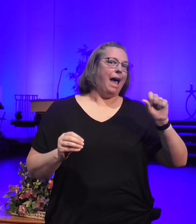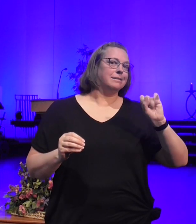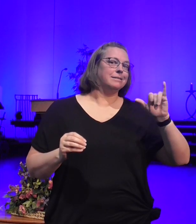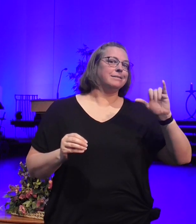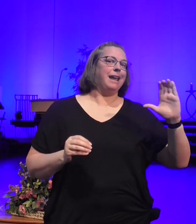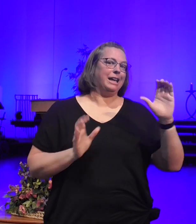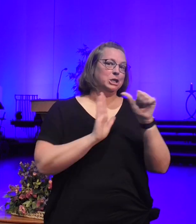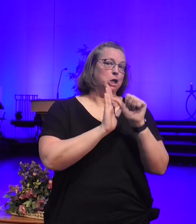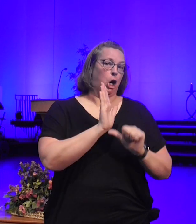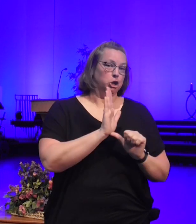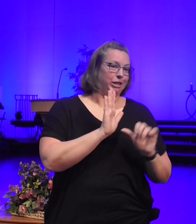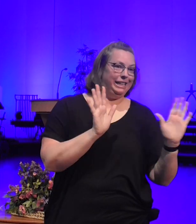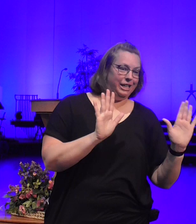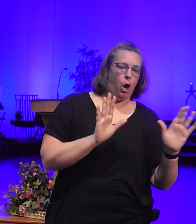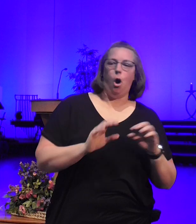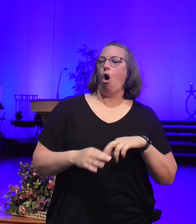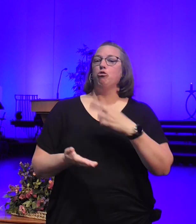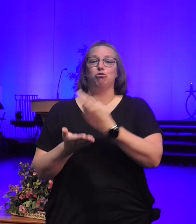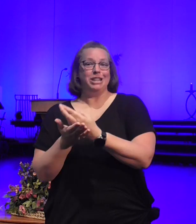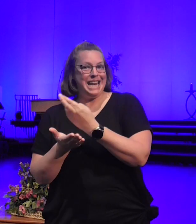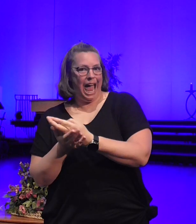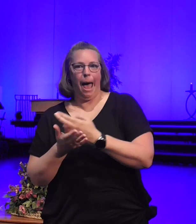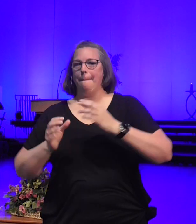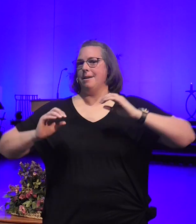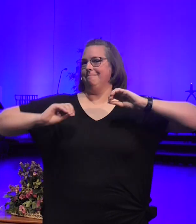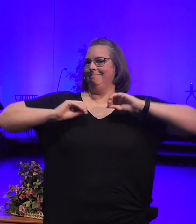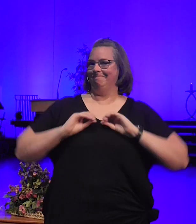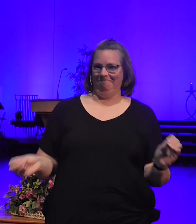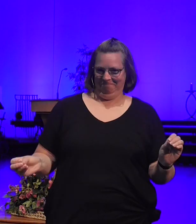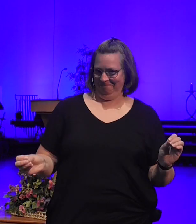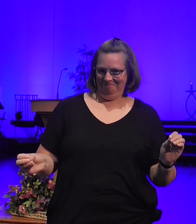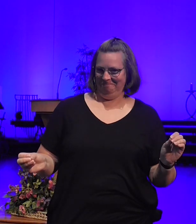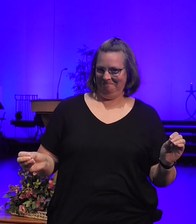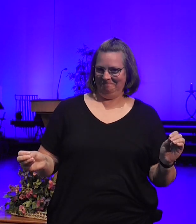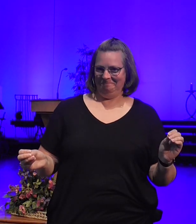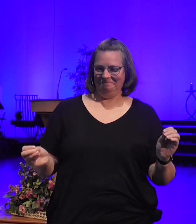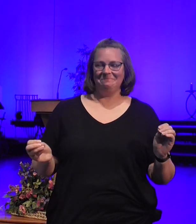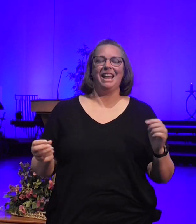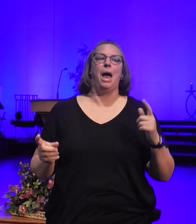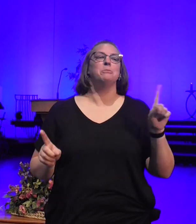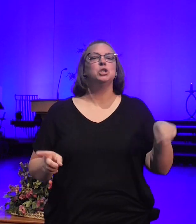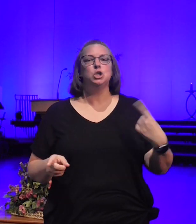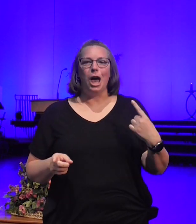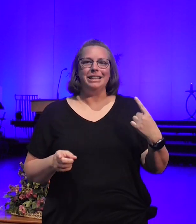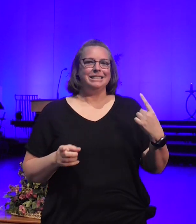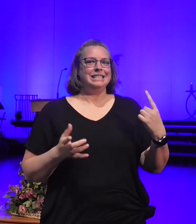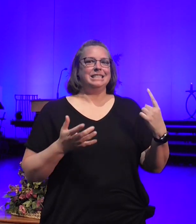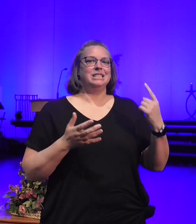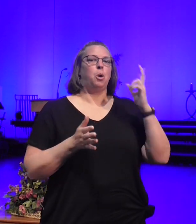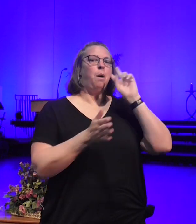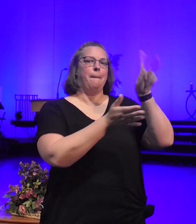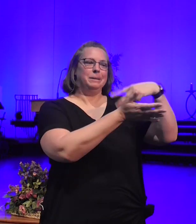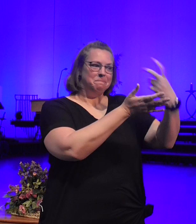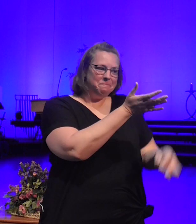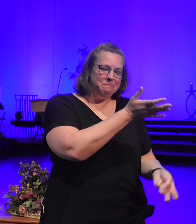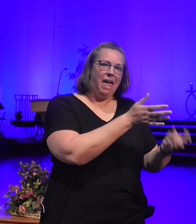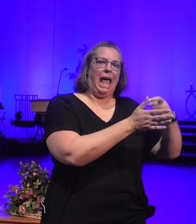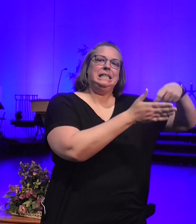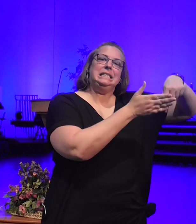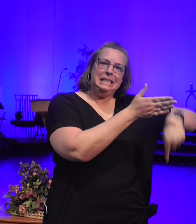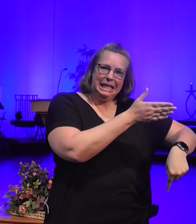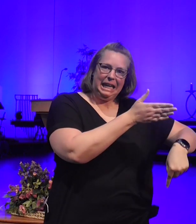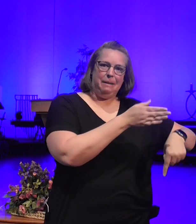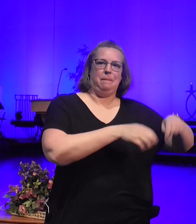surgery, no rehab is involved at all. I'm just going deep. I'm just going to take some time